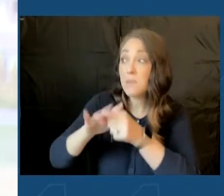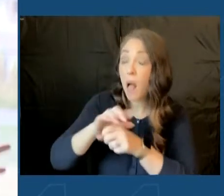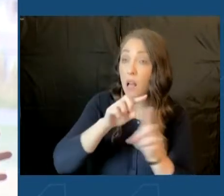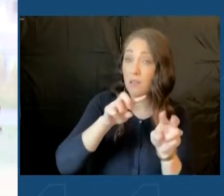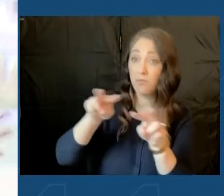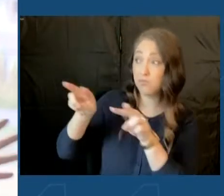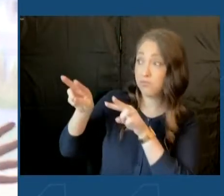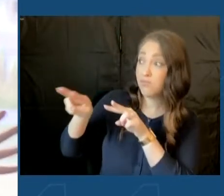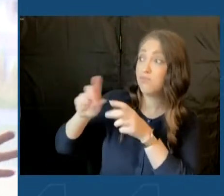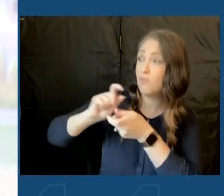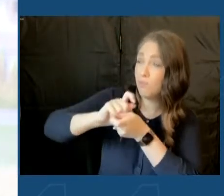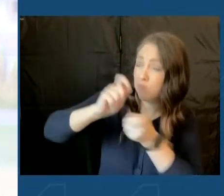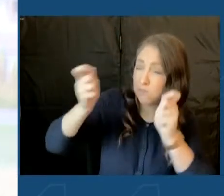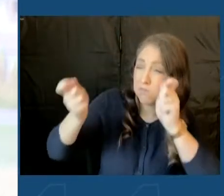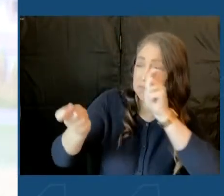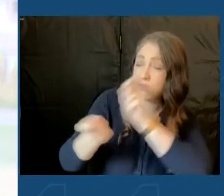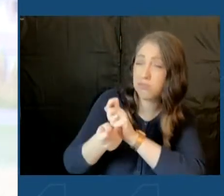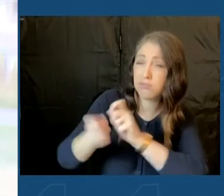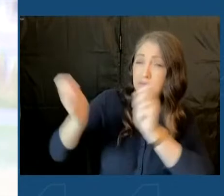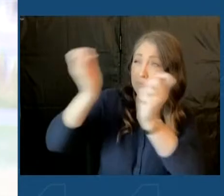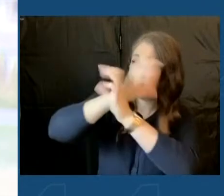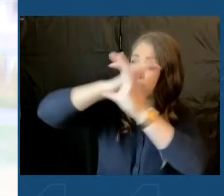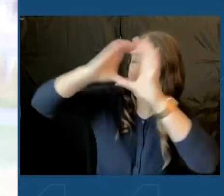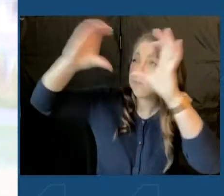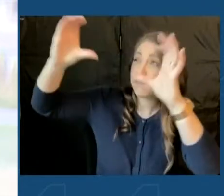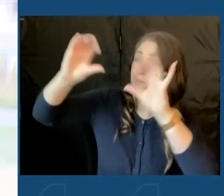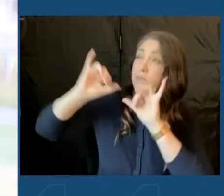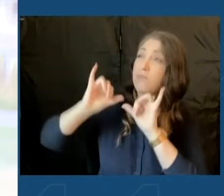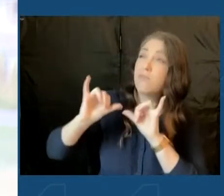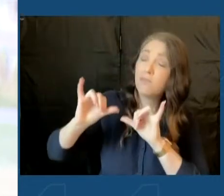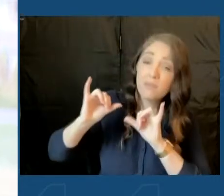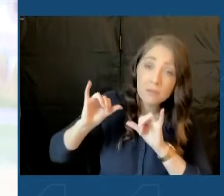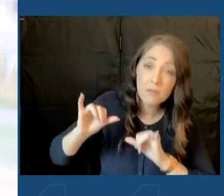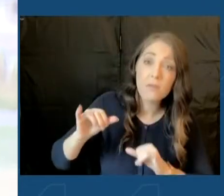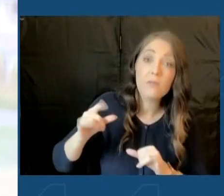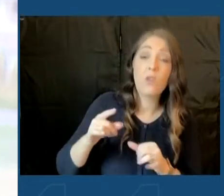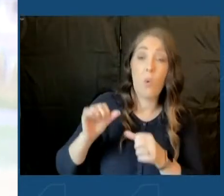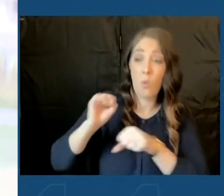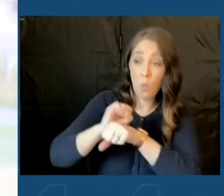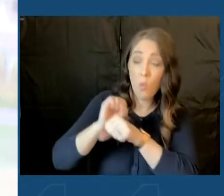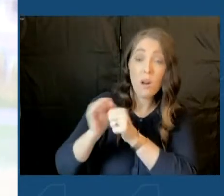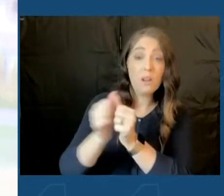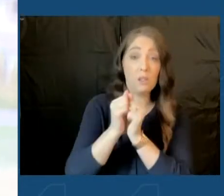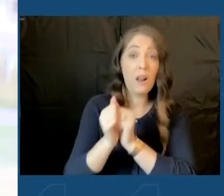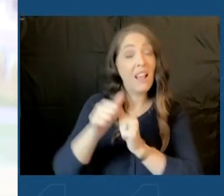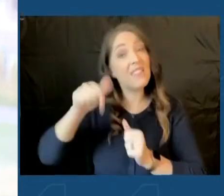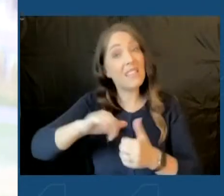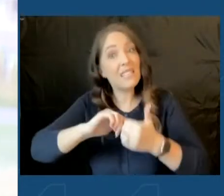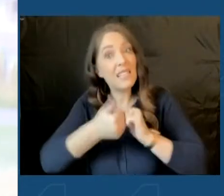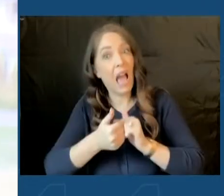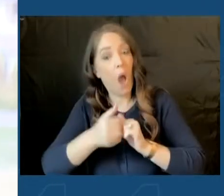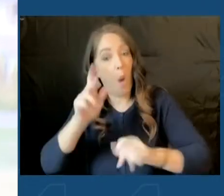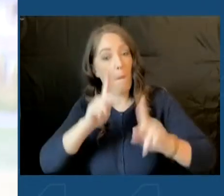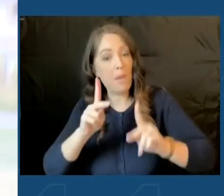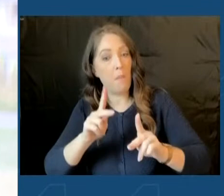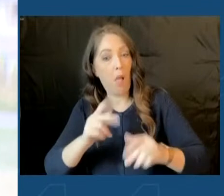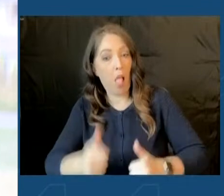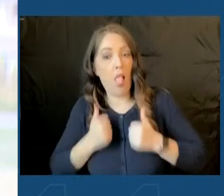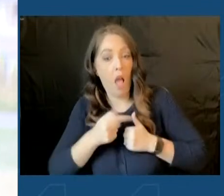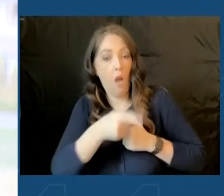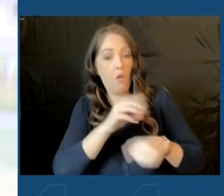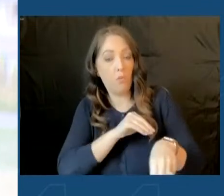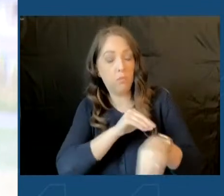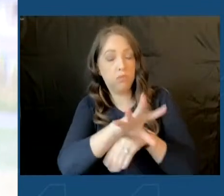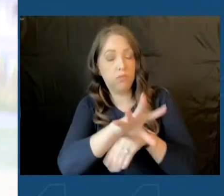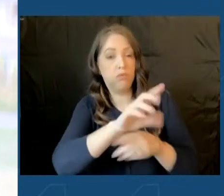with investments and a vision from the County of Erie working with all of us. I mean, this is how you change people's lives. It's not just changing a community, it's changing